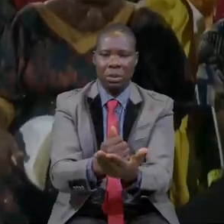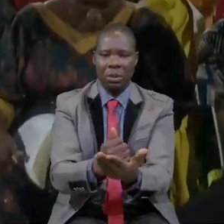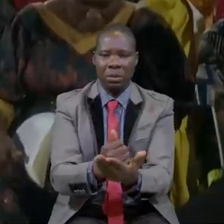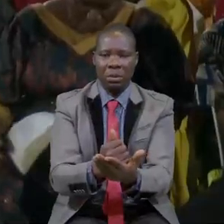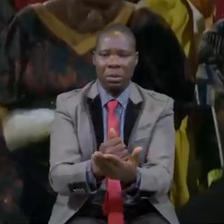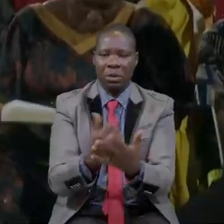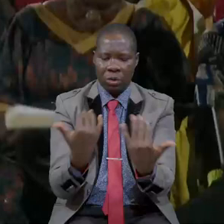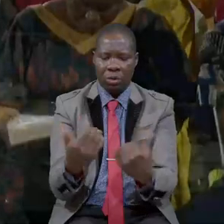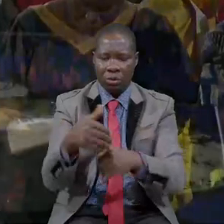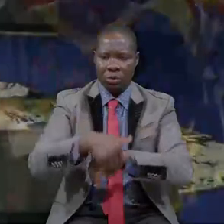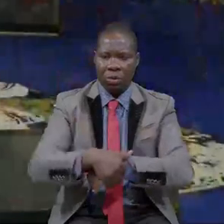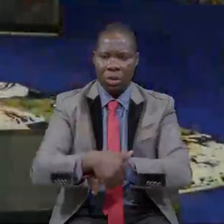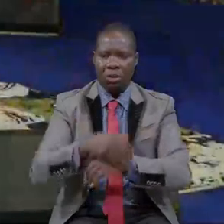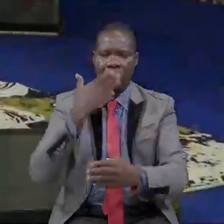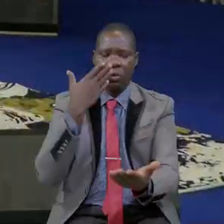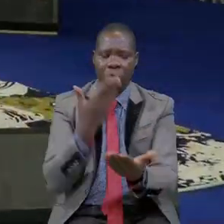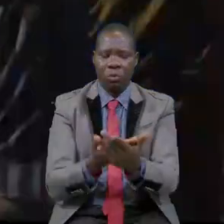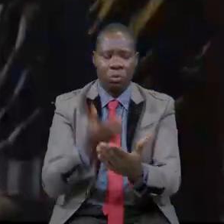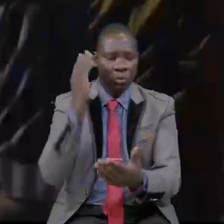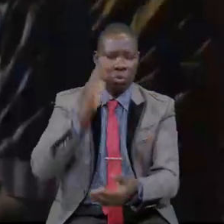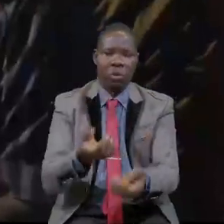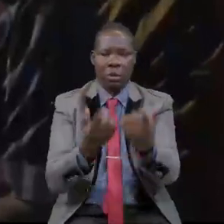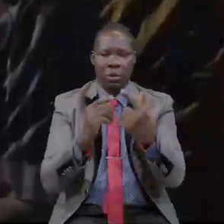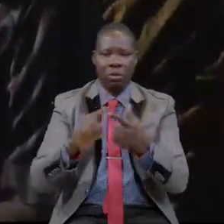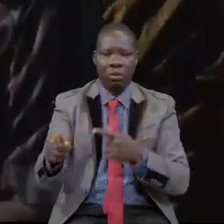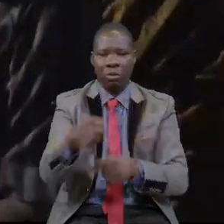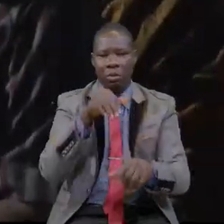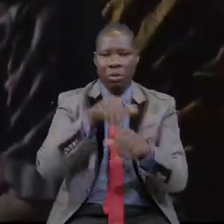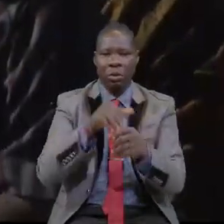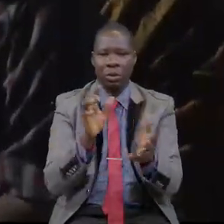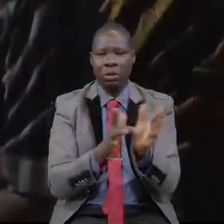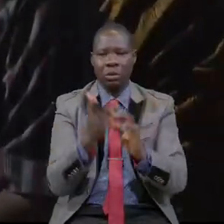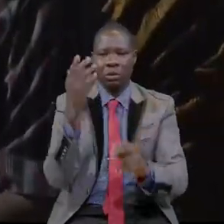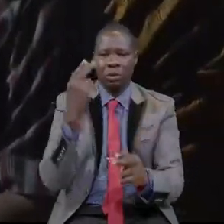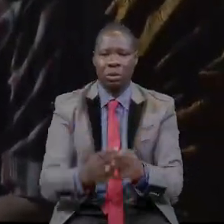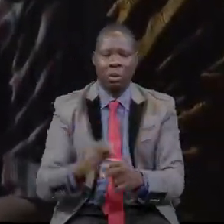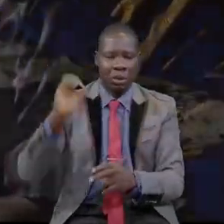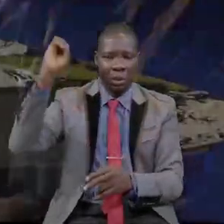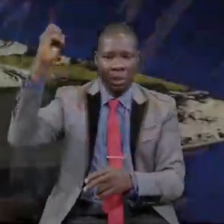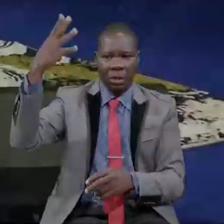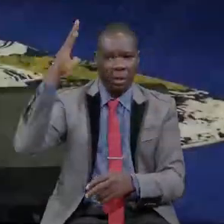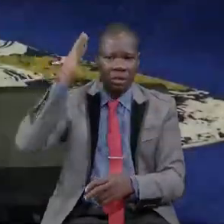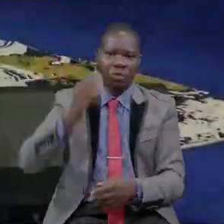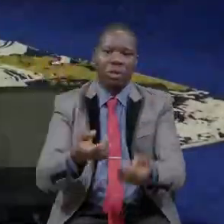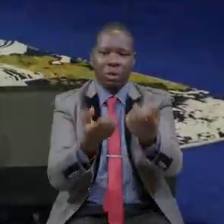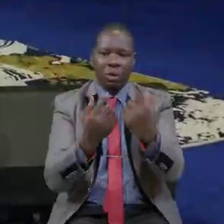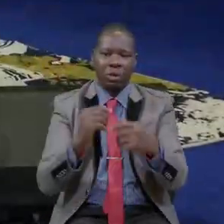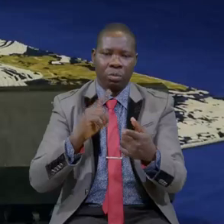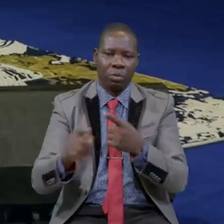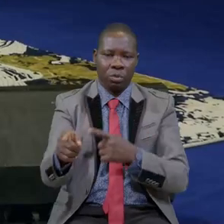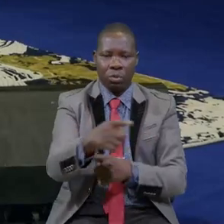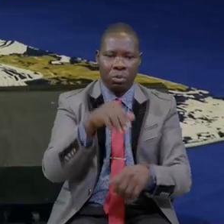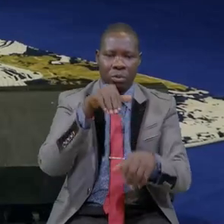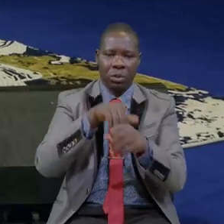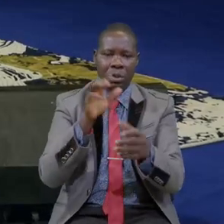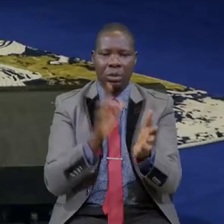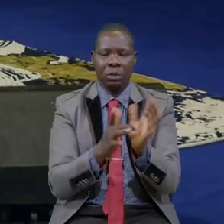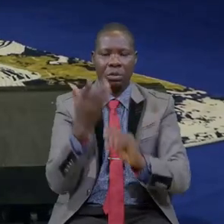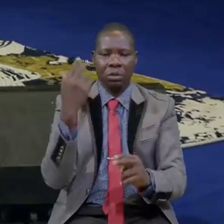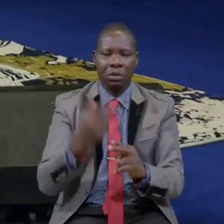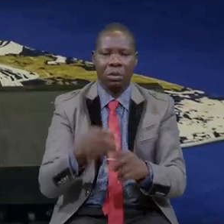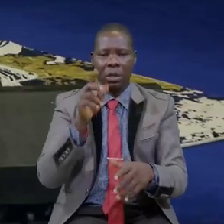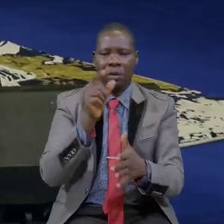good will come unto you Grace will come unto you in verse 22